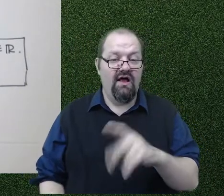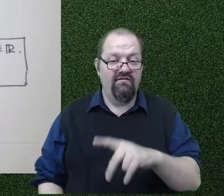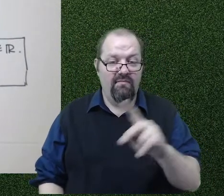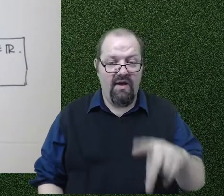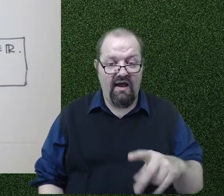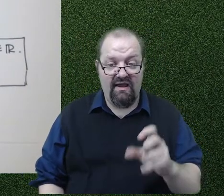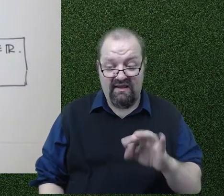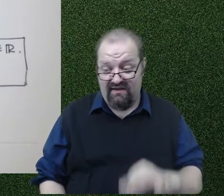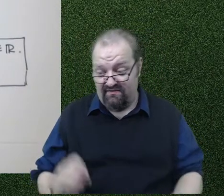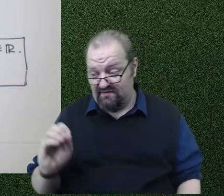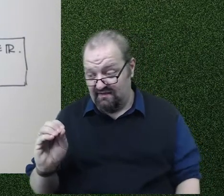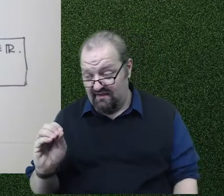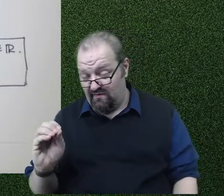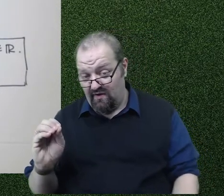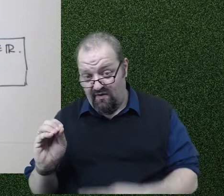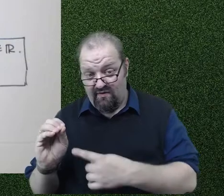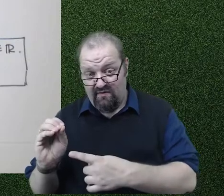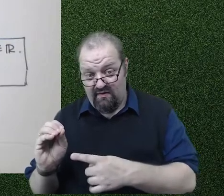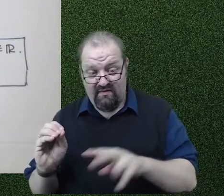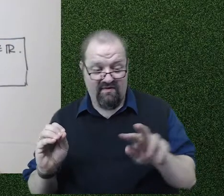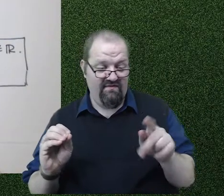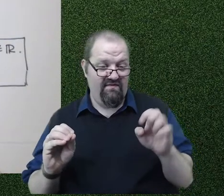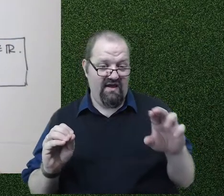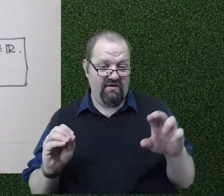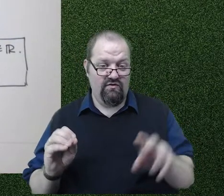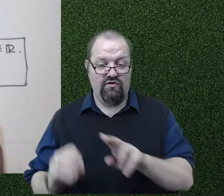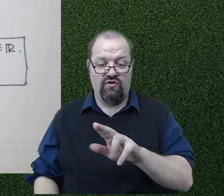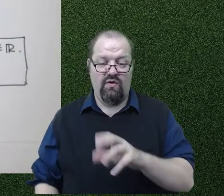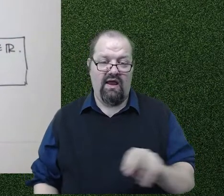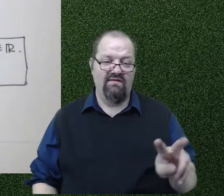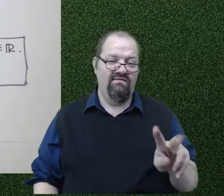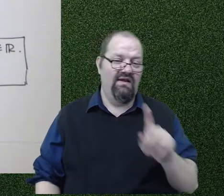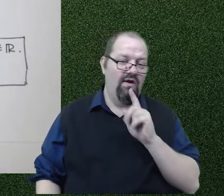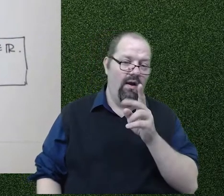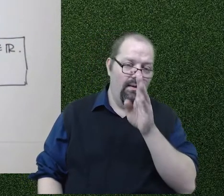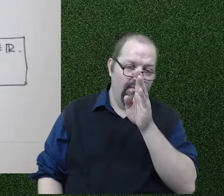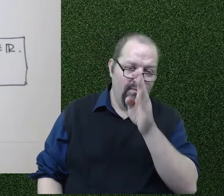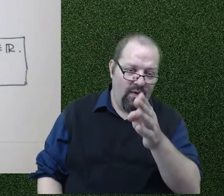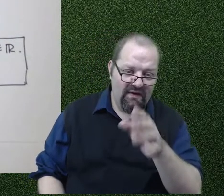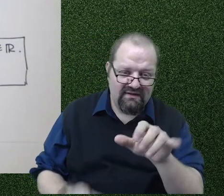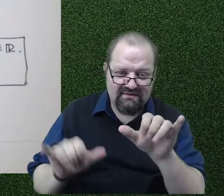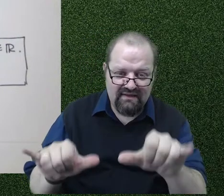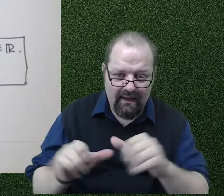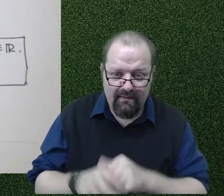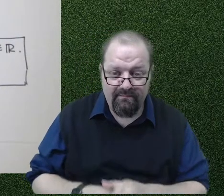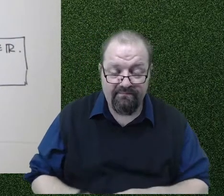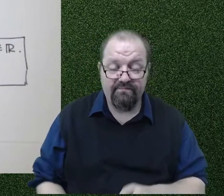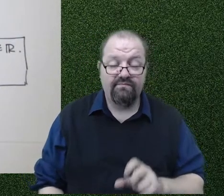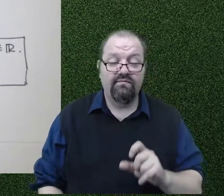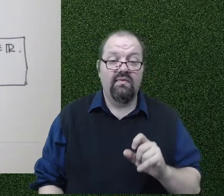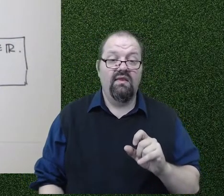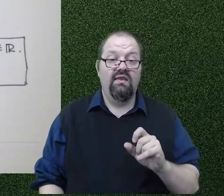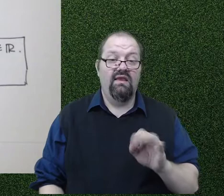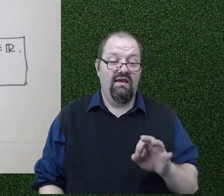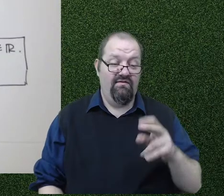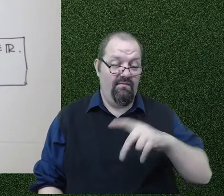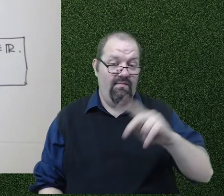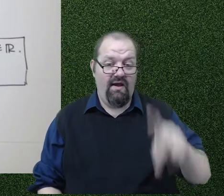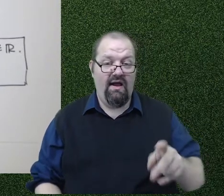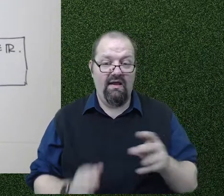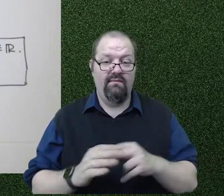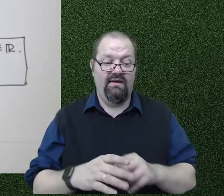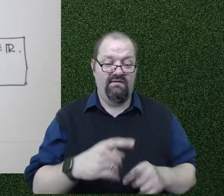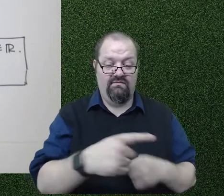0, the vectors u and v are pointed in the same direction. If the angle between the two vectors is pi, u is going one